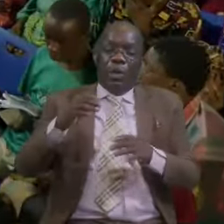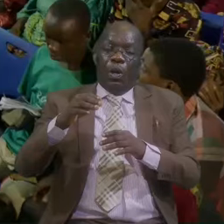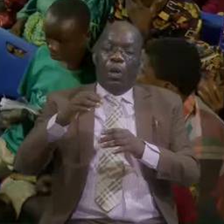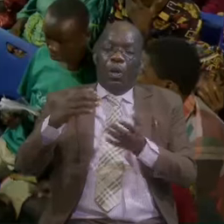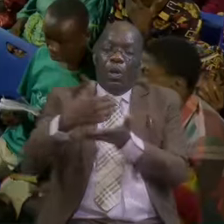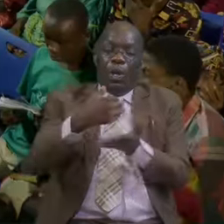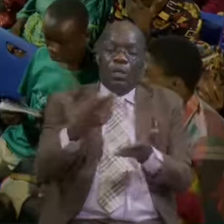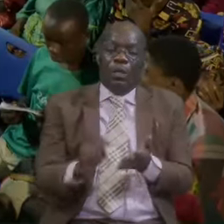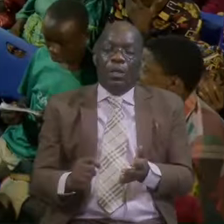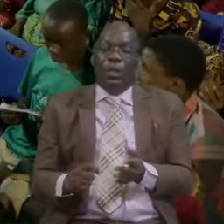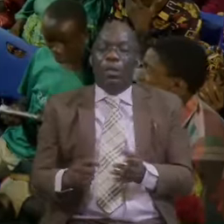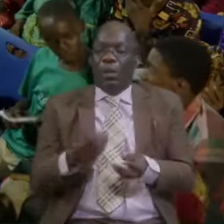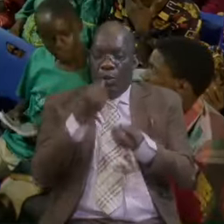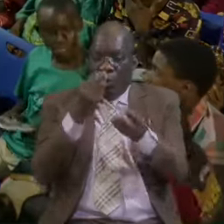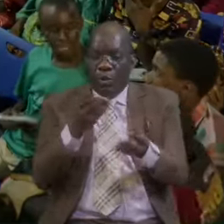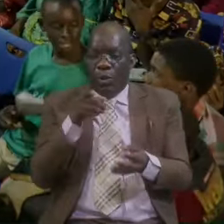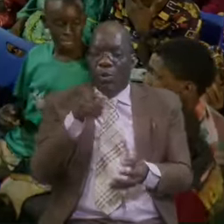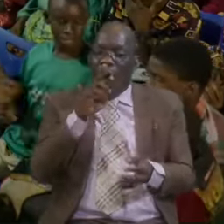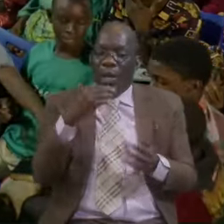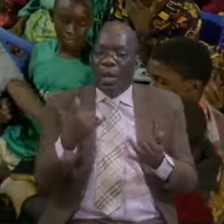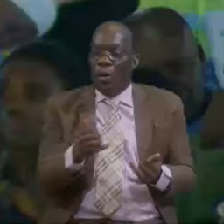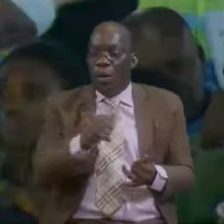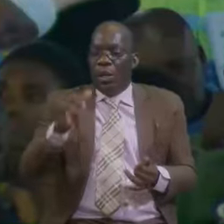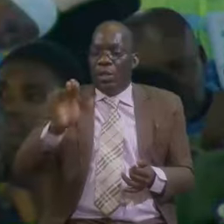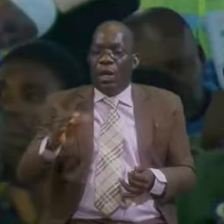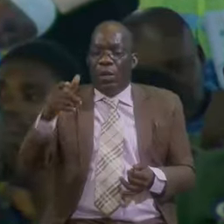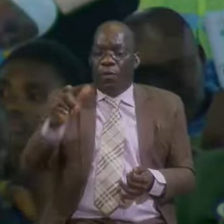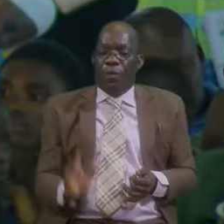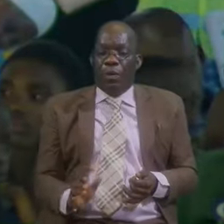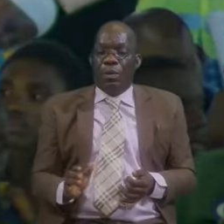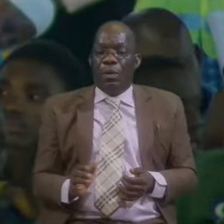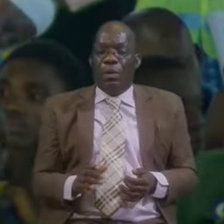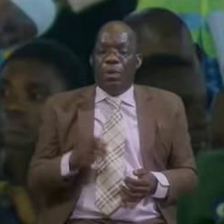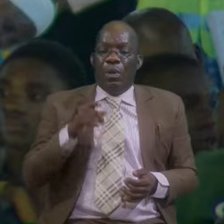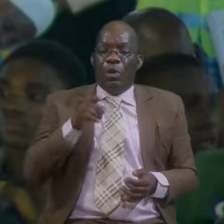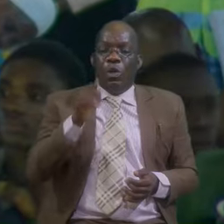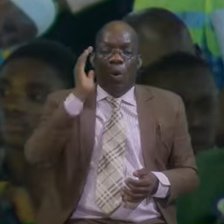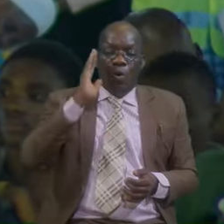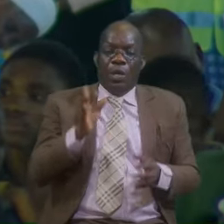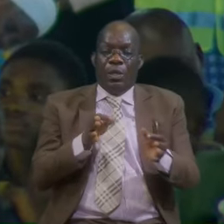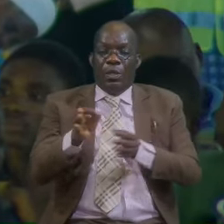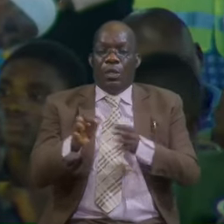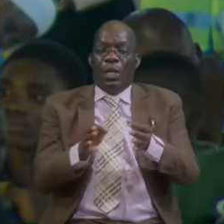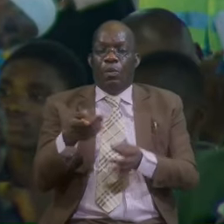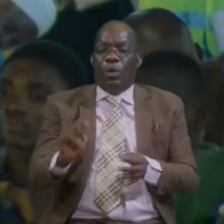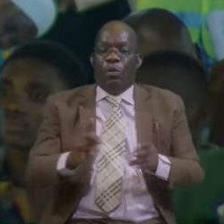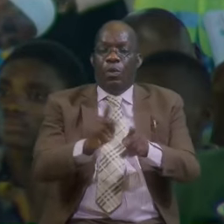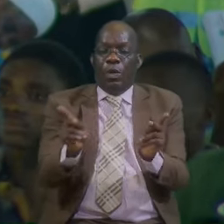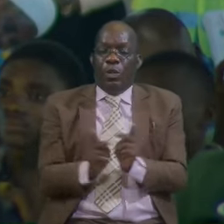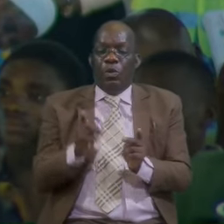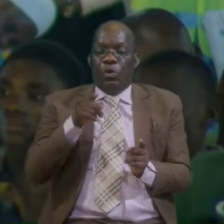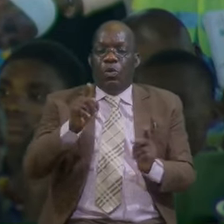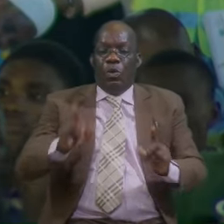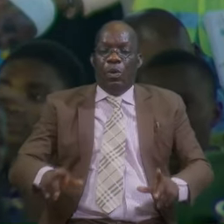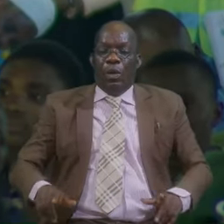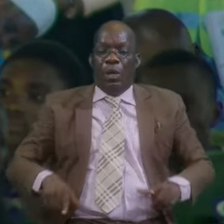a child of God. And you will describe where you are living.